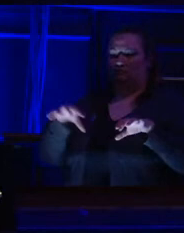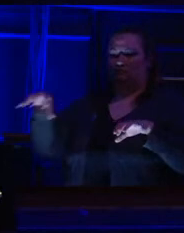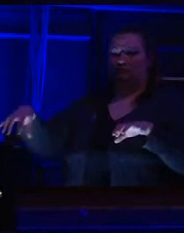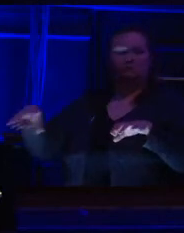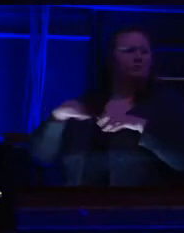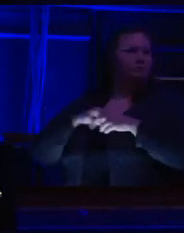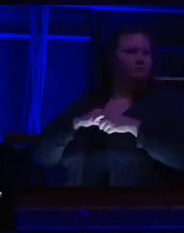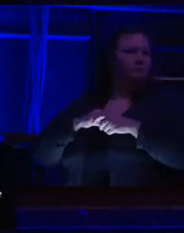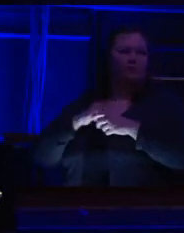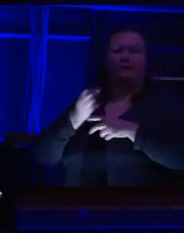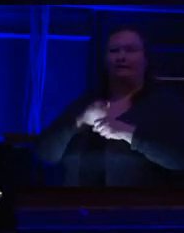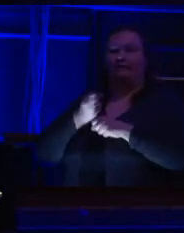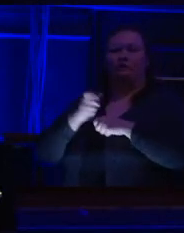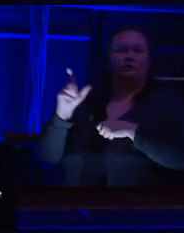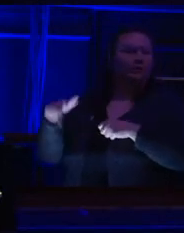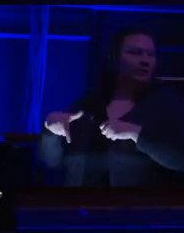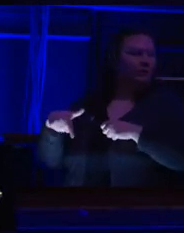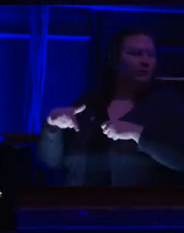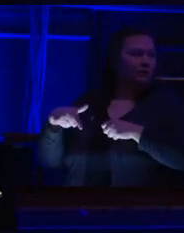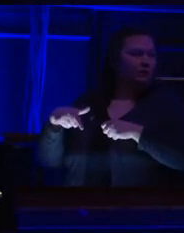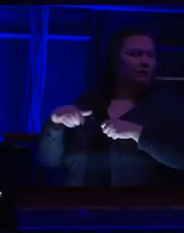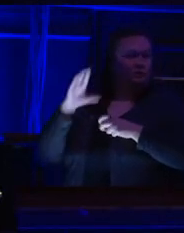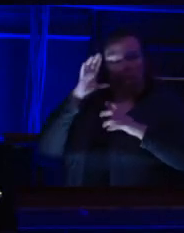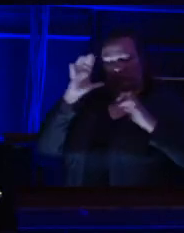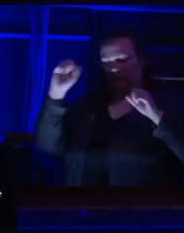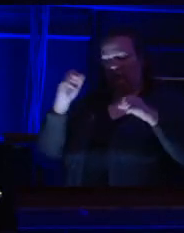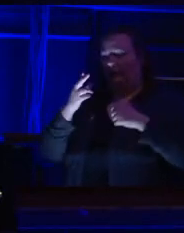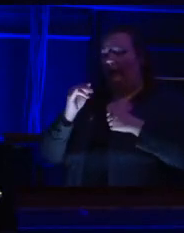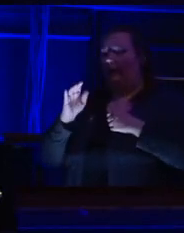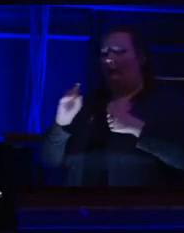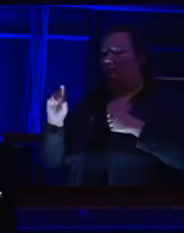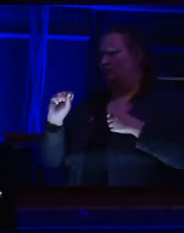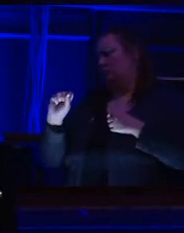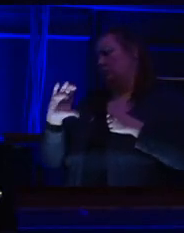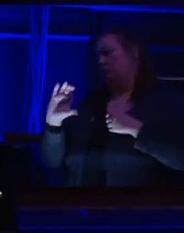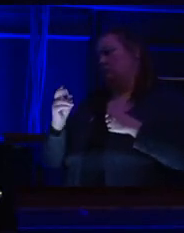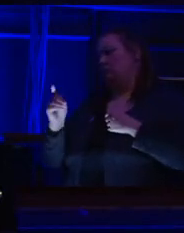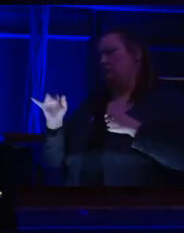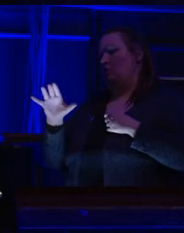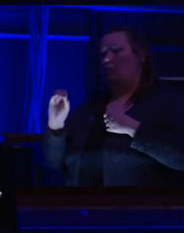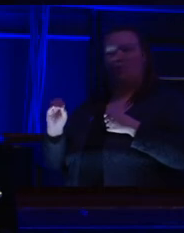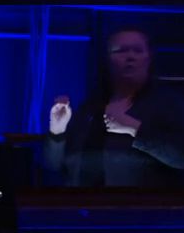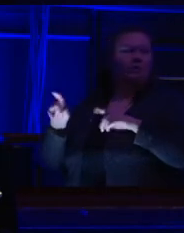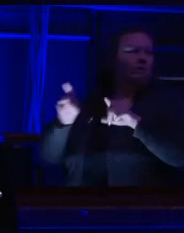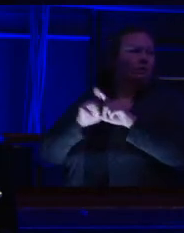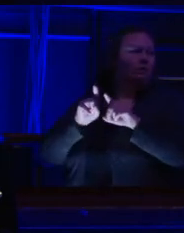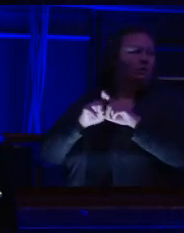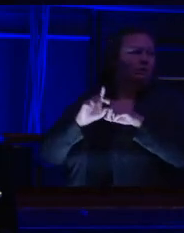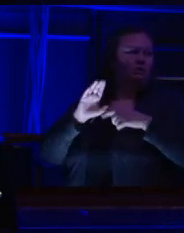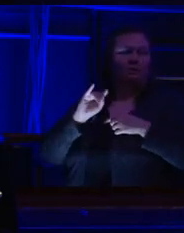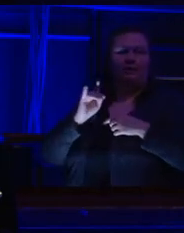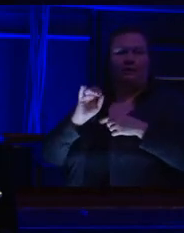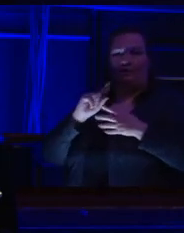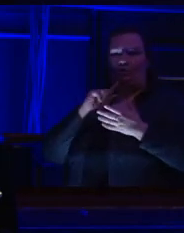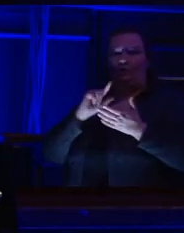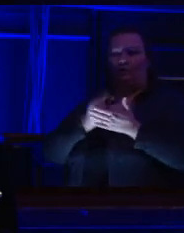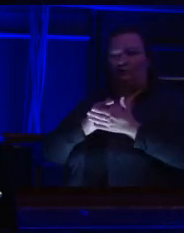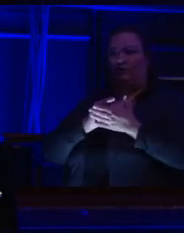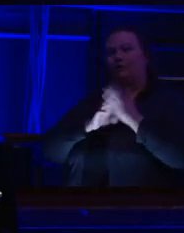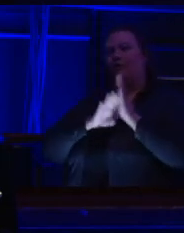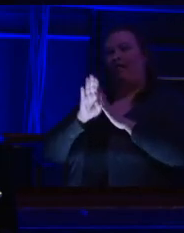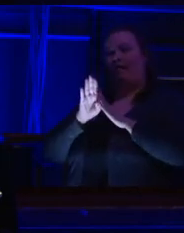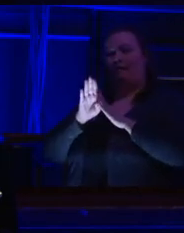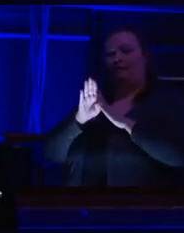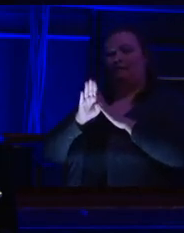And years later, President Harold Shapiro, also a McGill graduate, developed